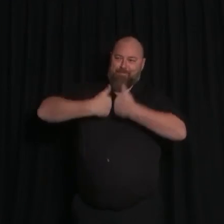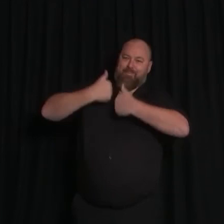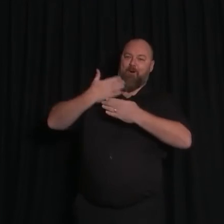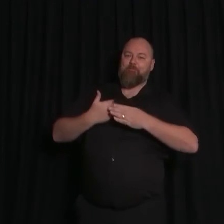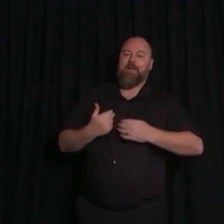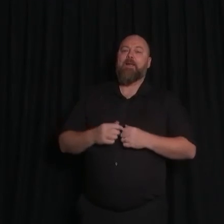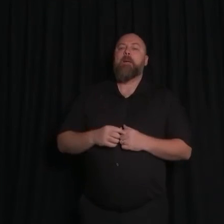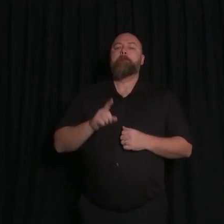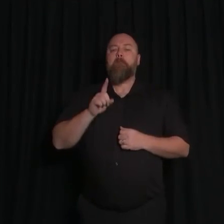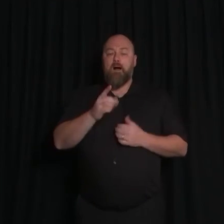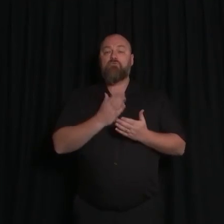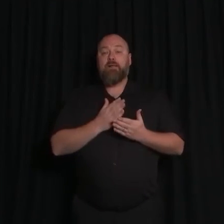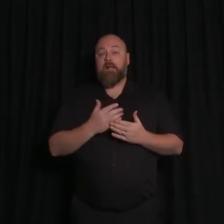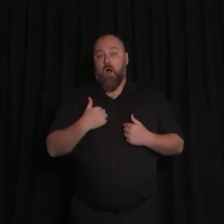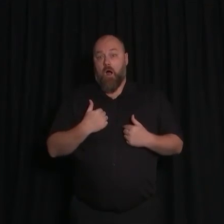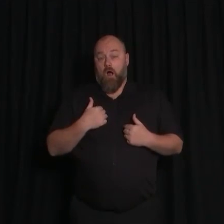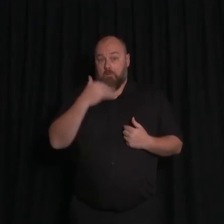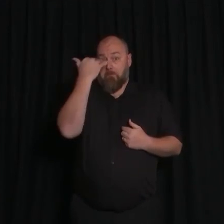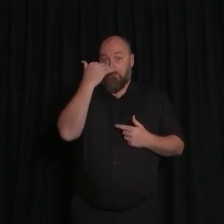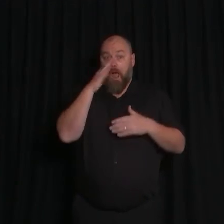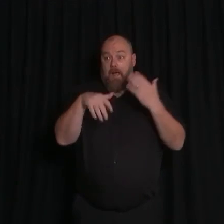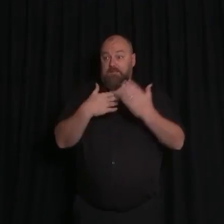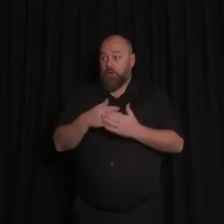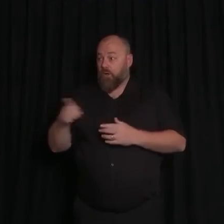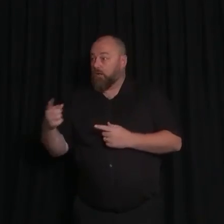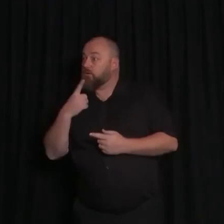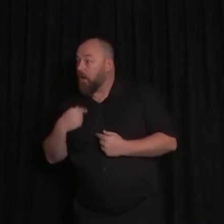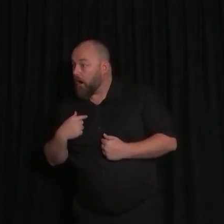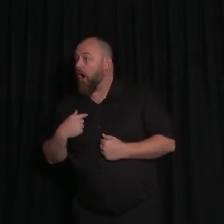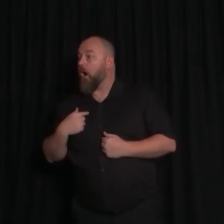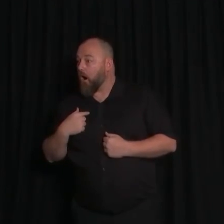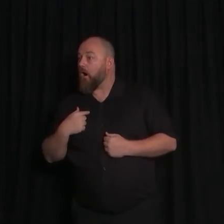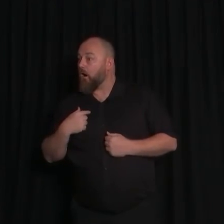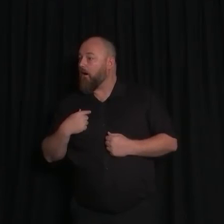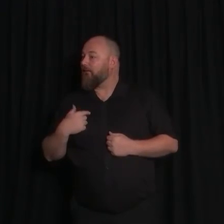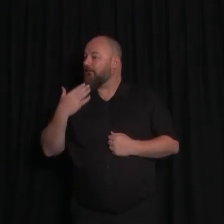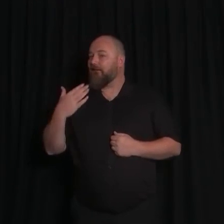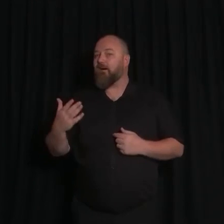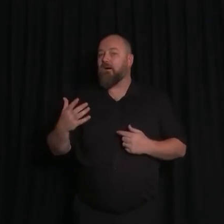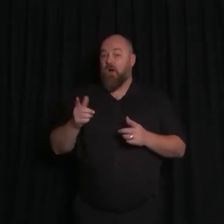know until people tell me, you know, and then someone